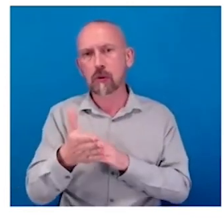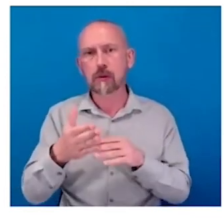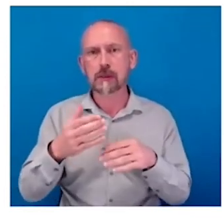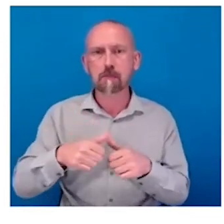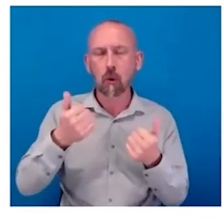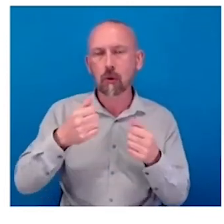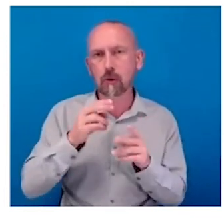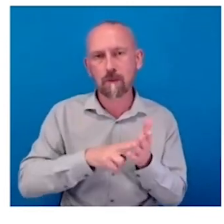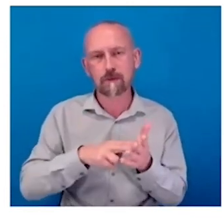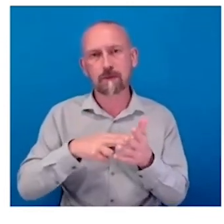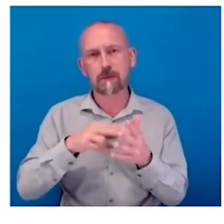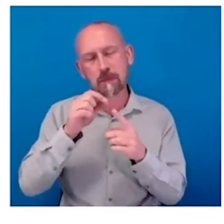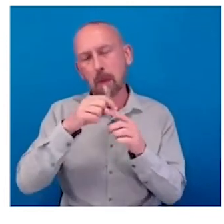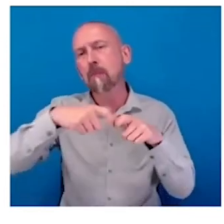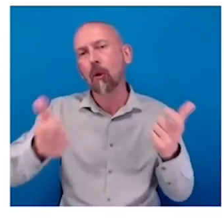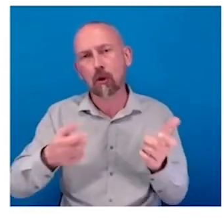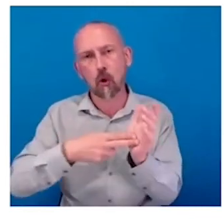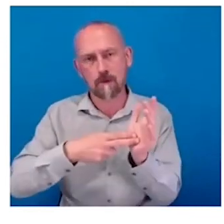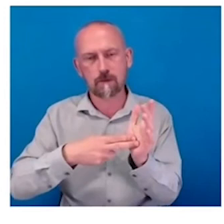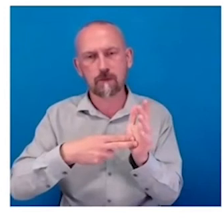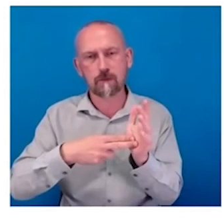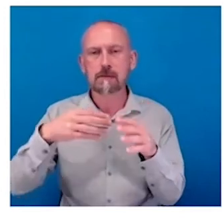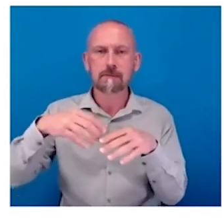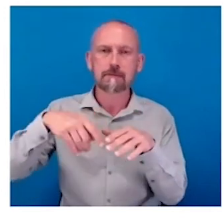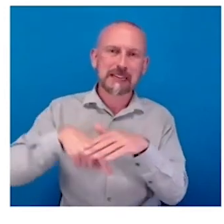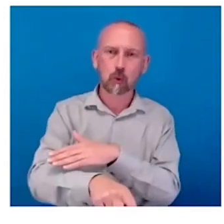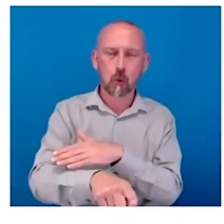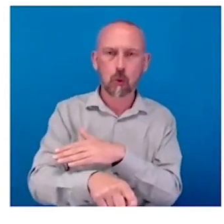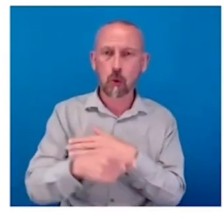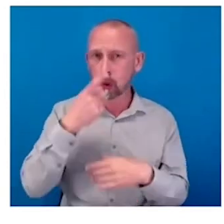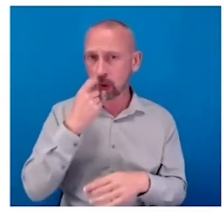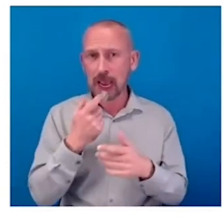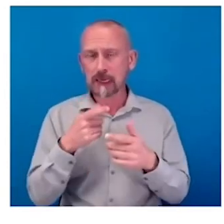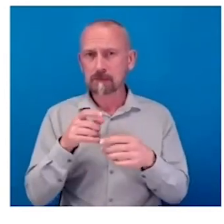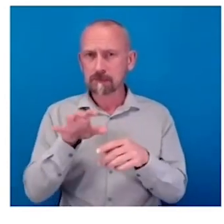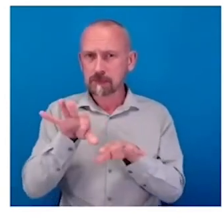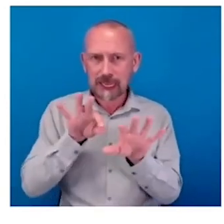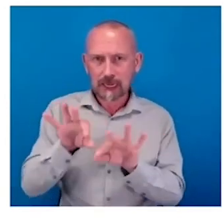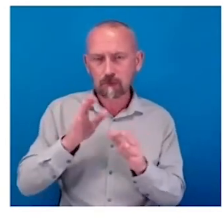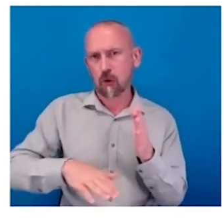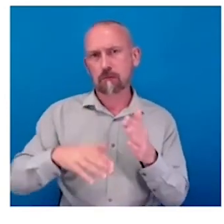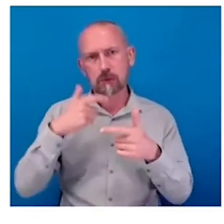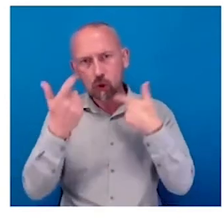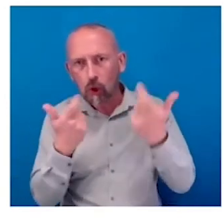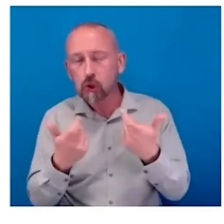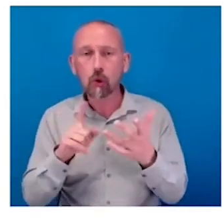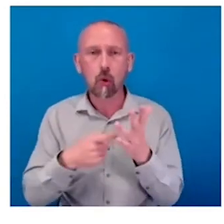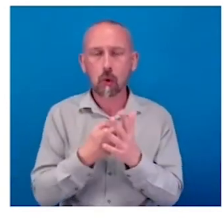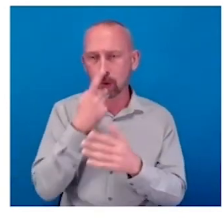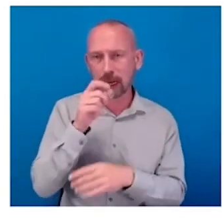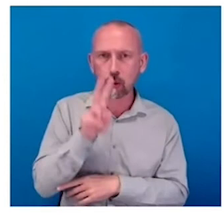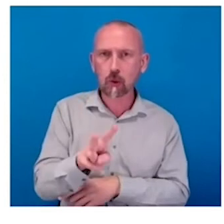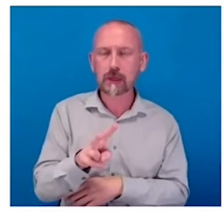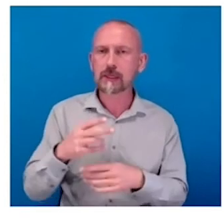by going to the Explore Nearby button to search by name or filter for a list of public transit locations nearby the virtual